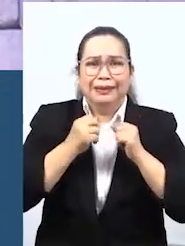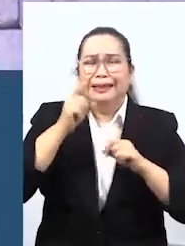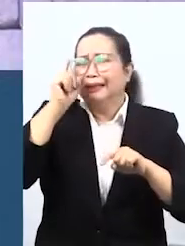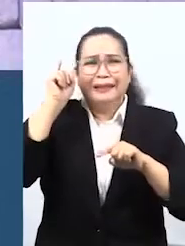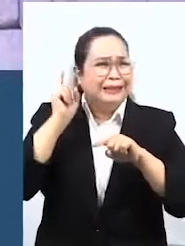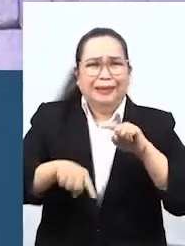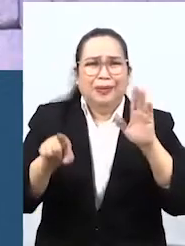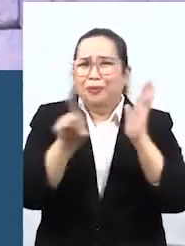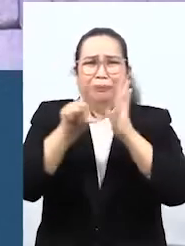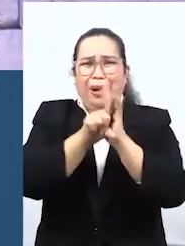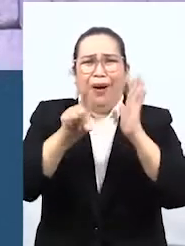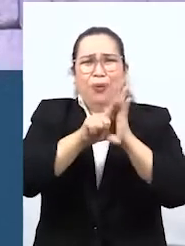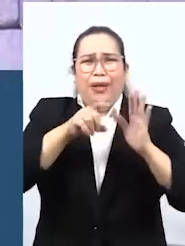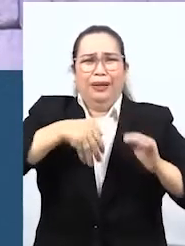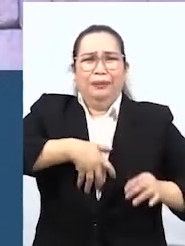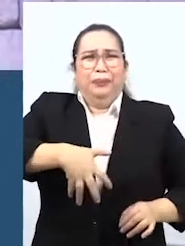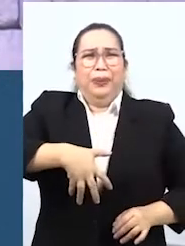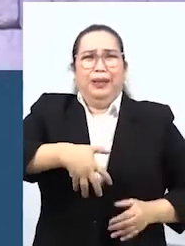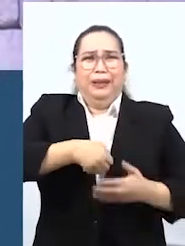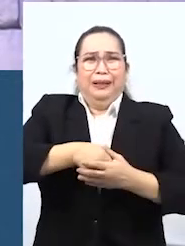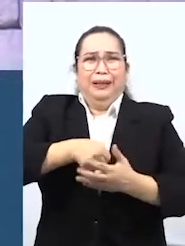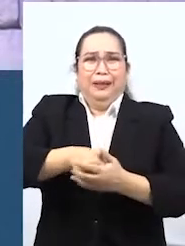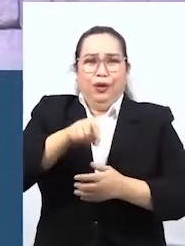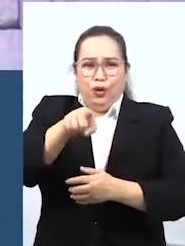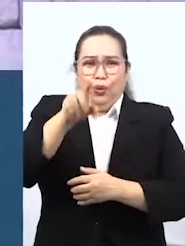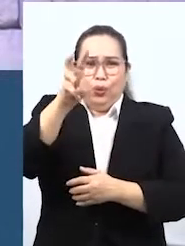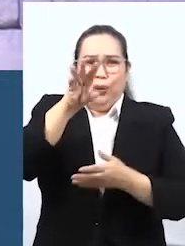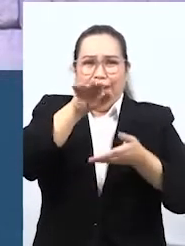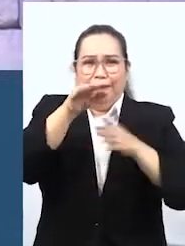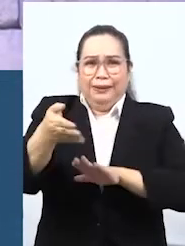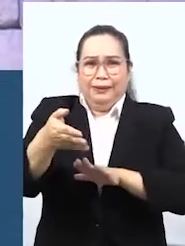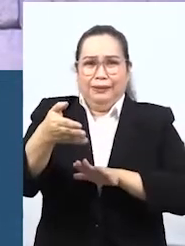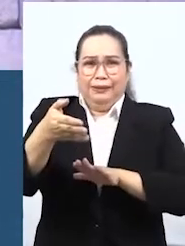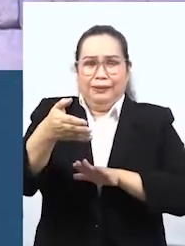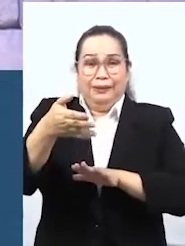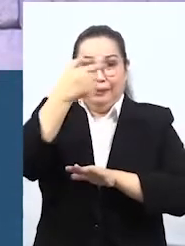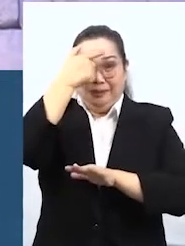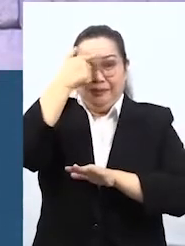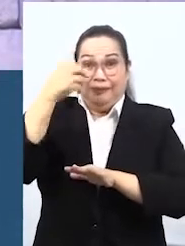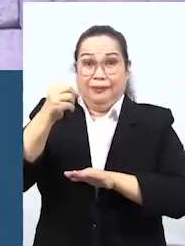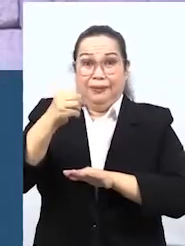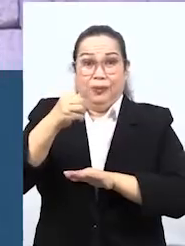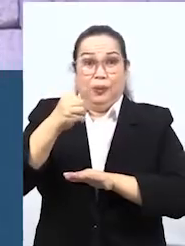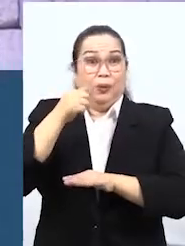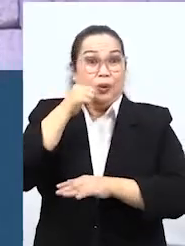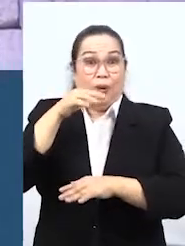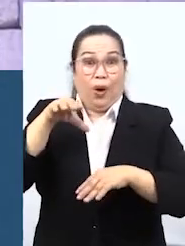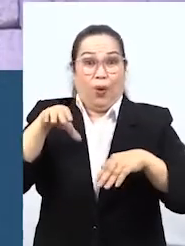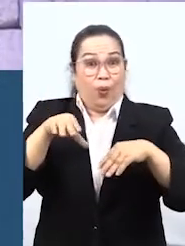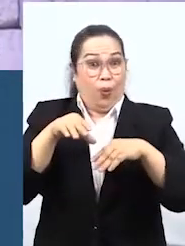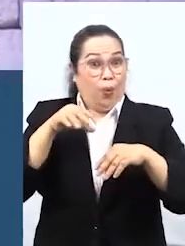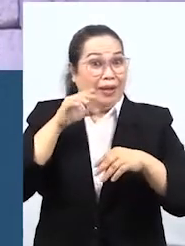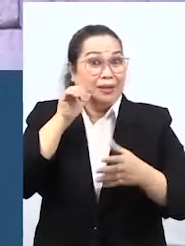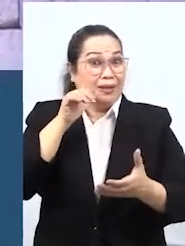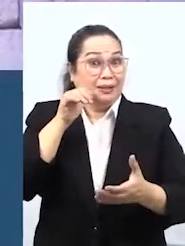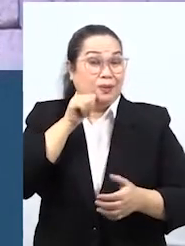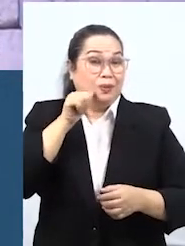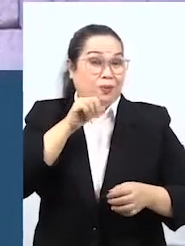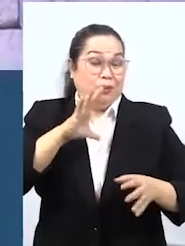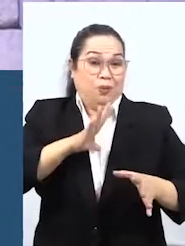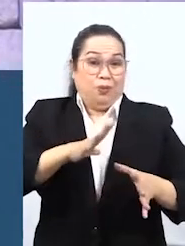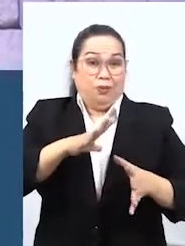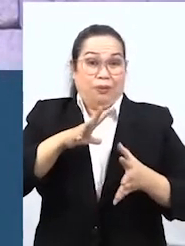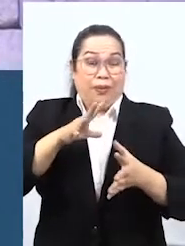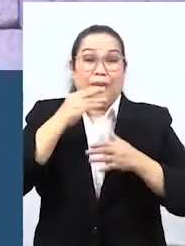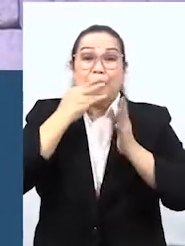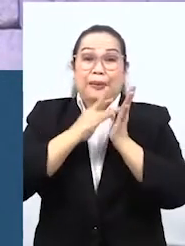Ano ba hindi pwede you will die because when when a woman gets pregnant the coagulation